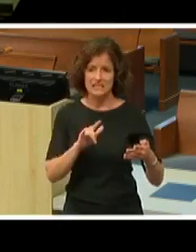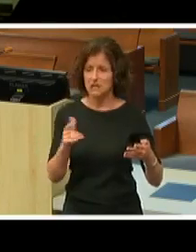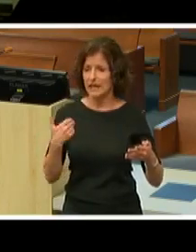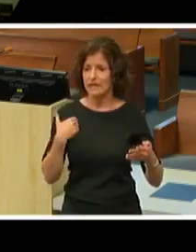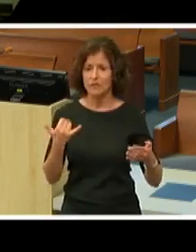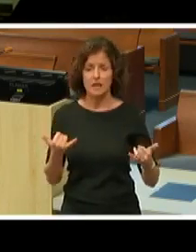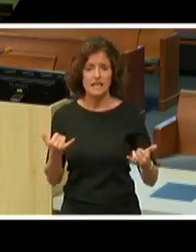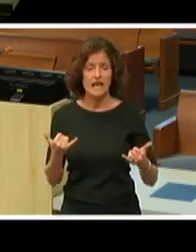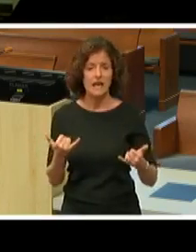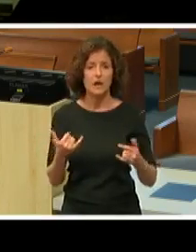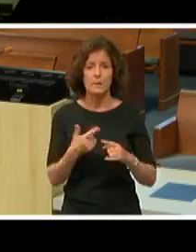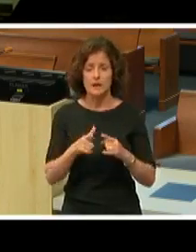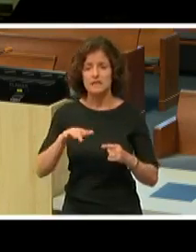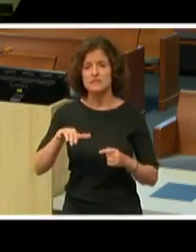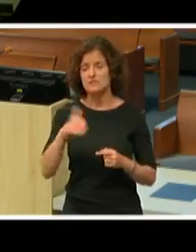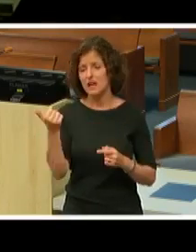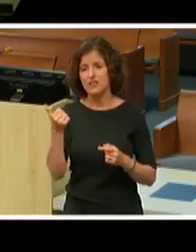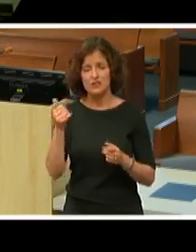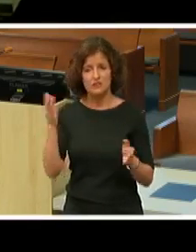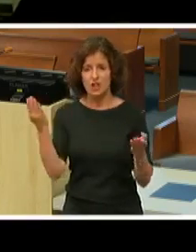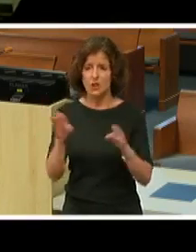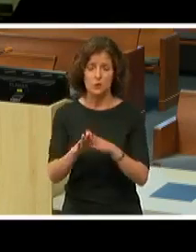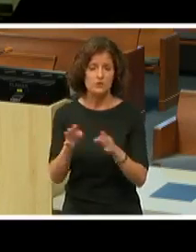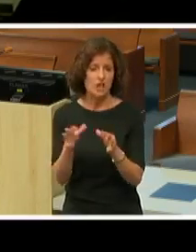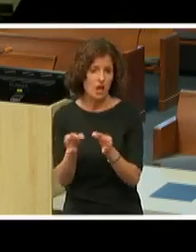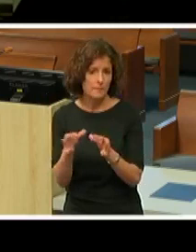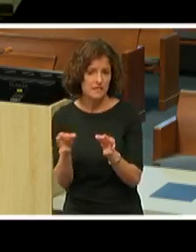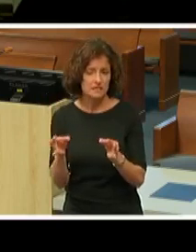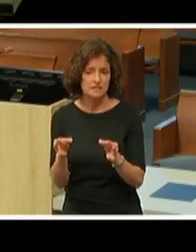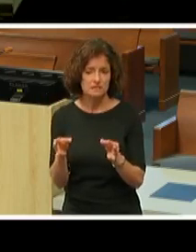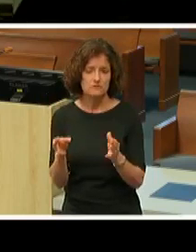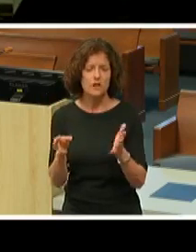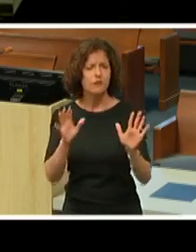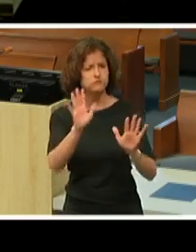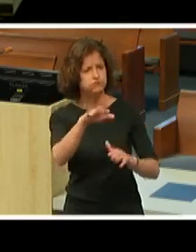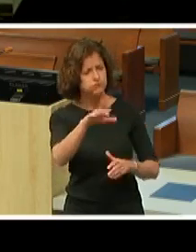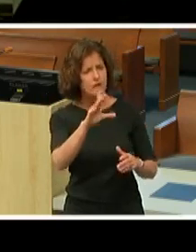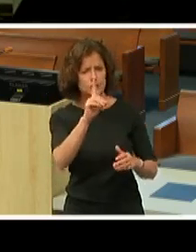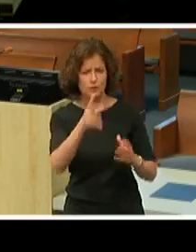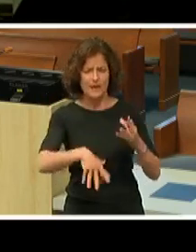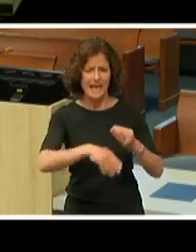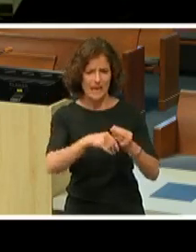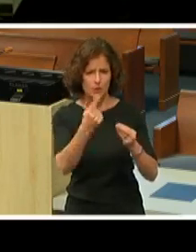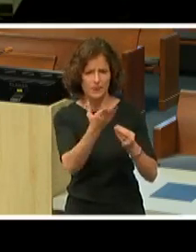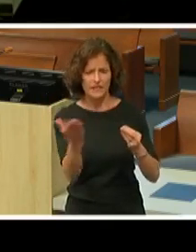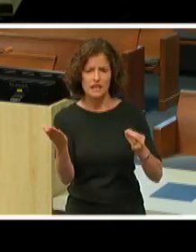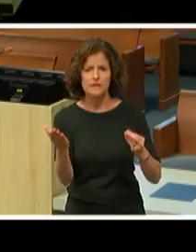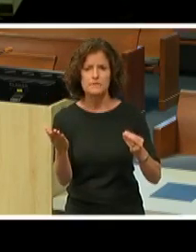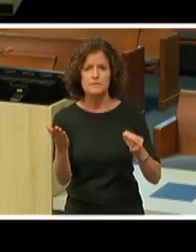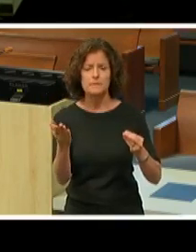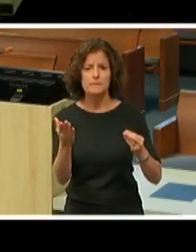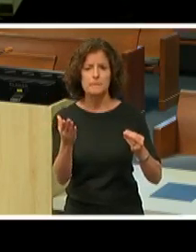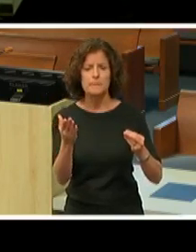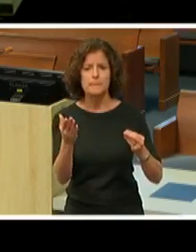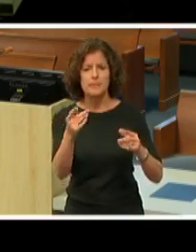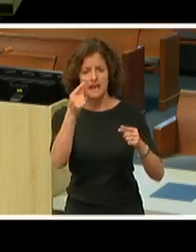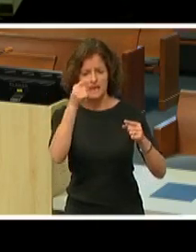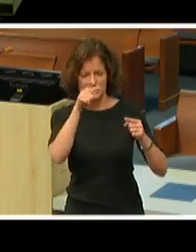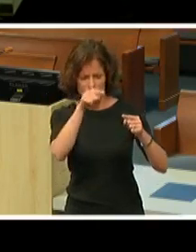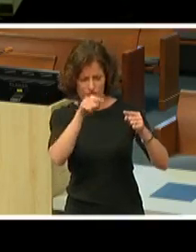and other than some closing comments. Okay. Oh, I'm sorry. One other thing, Hutch. Under V,